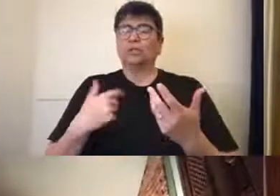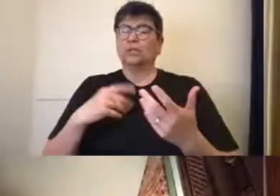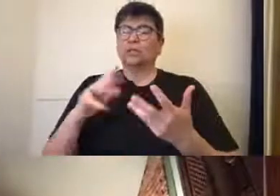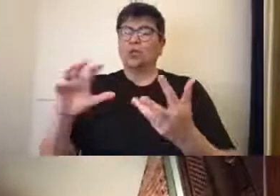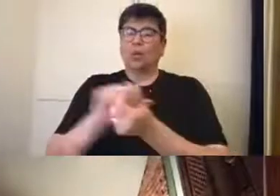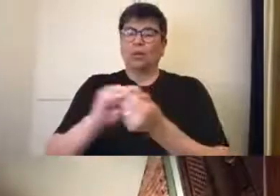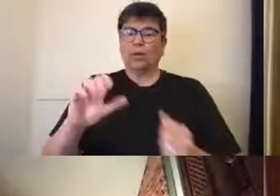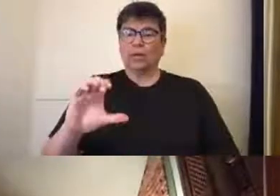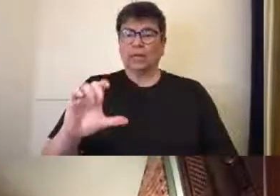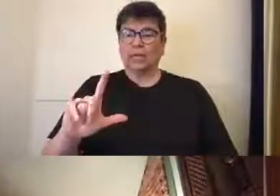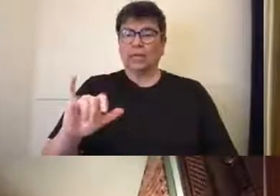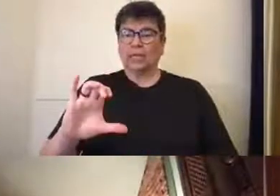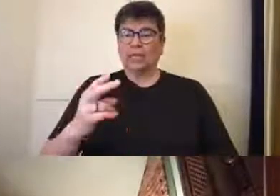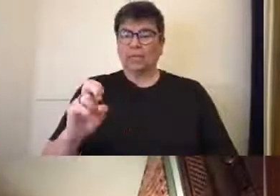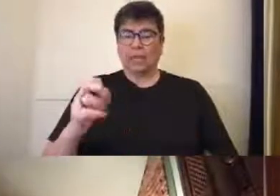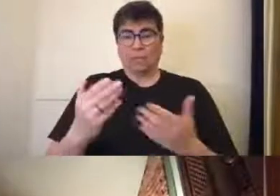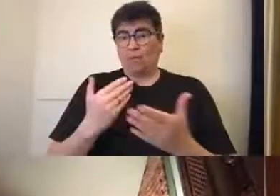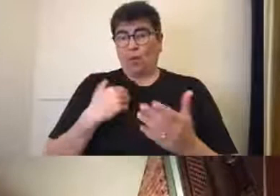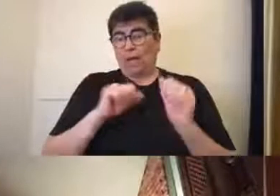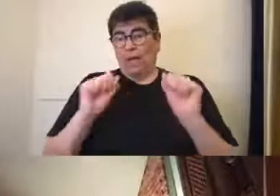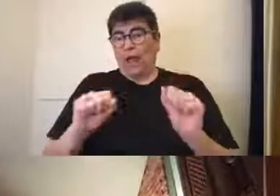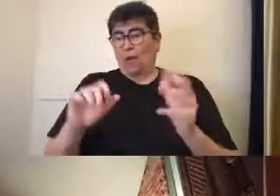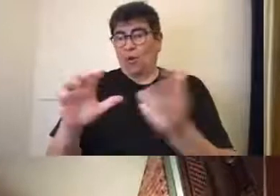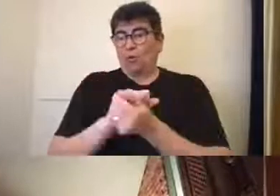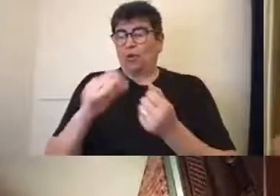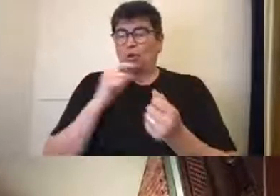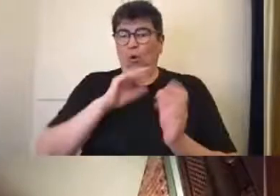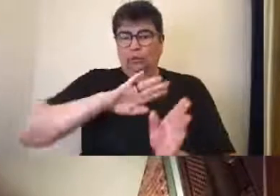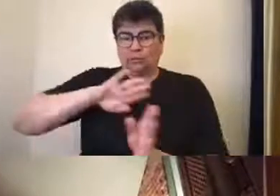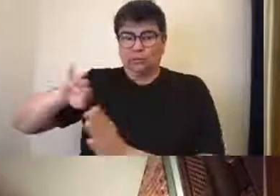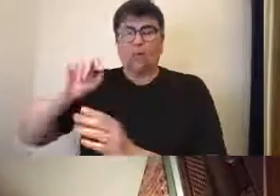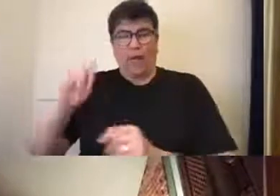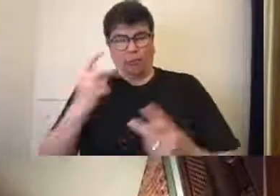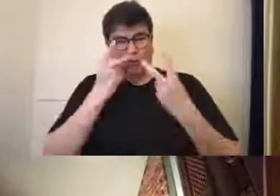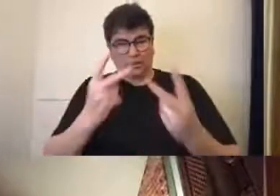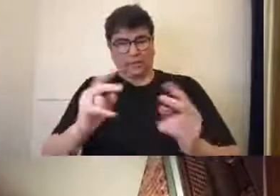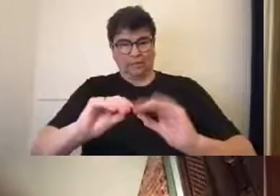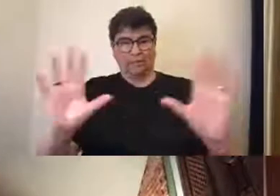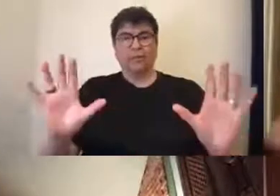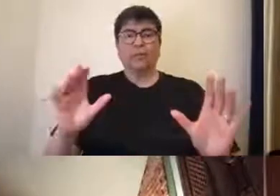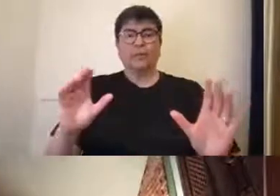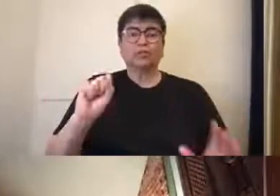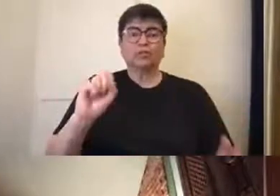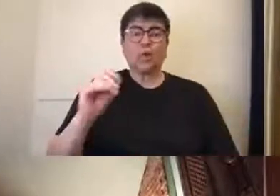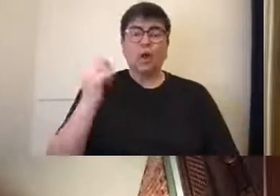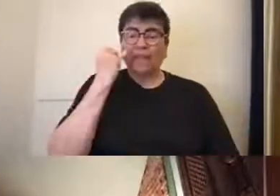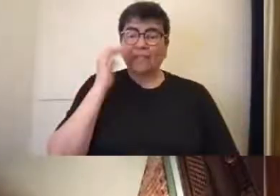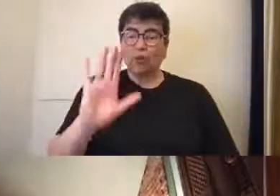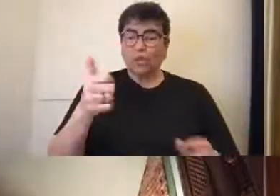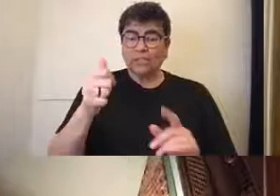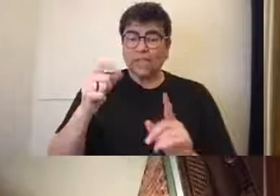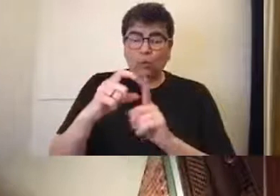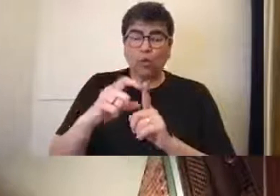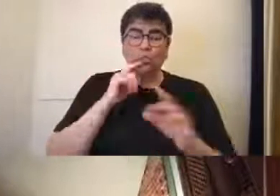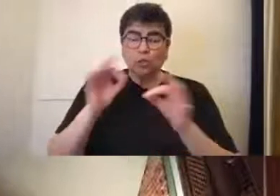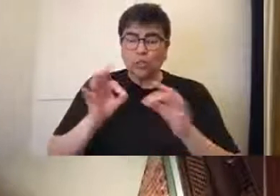cliche, sometimes before we can obliterate or move something to the side, we have to see it. So if your 10 words for describing